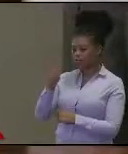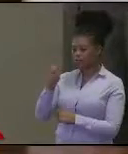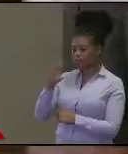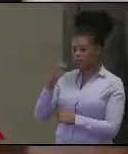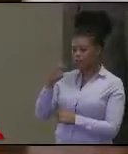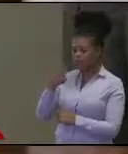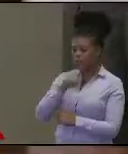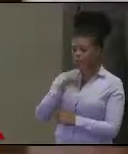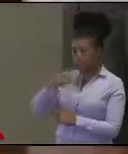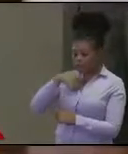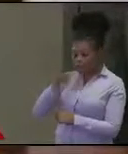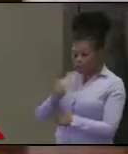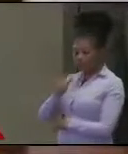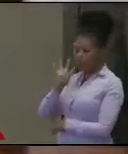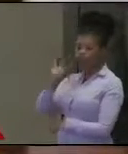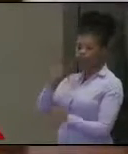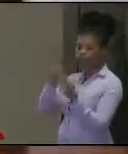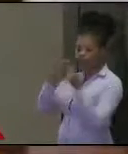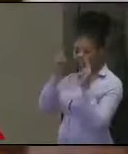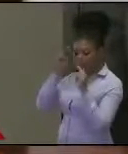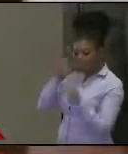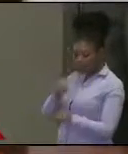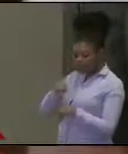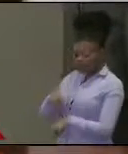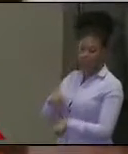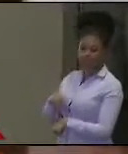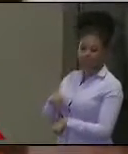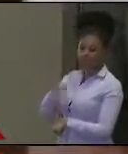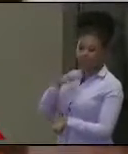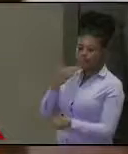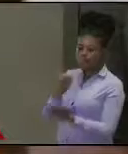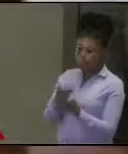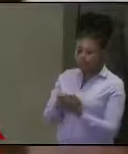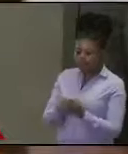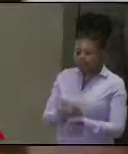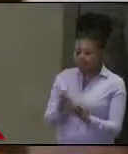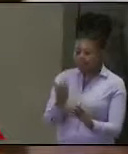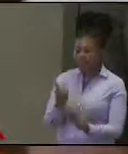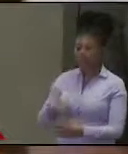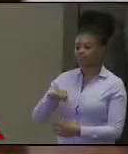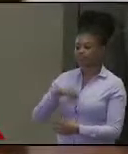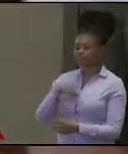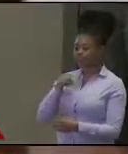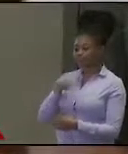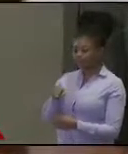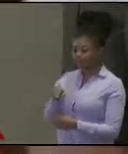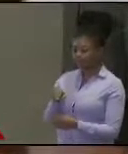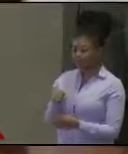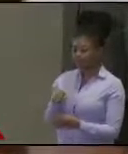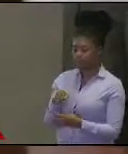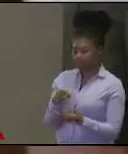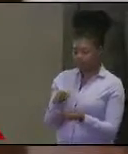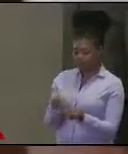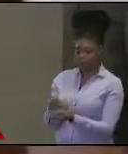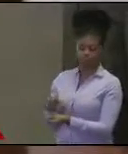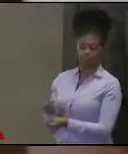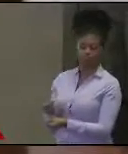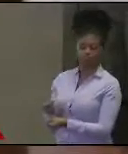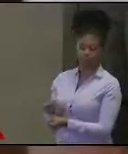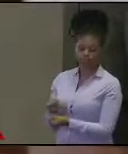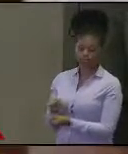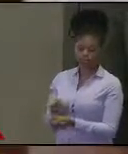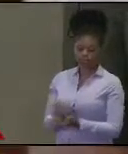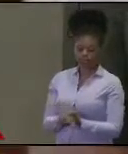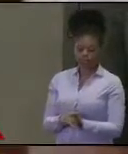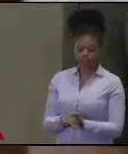we've got 4 universities here that should be able to provide and give us these sort of cutting-edge solutions.